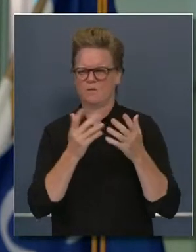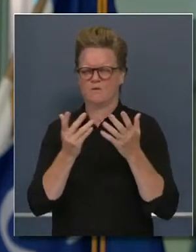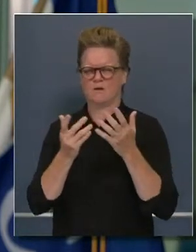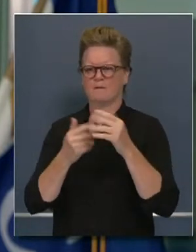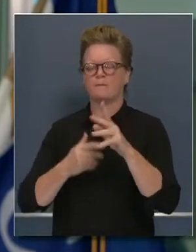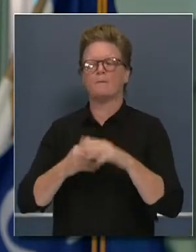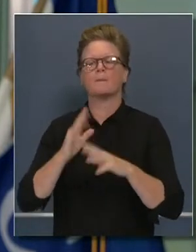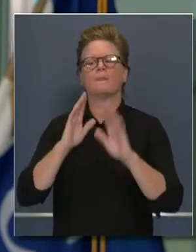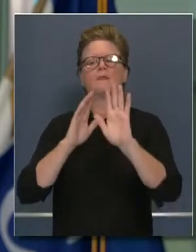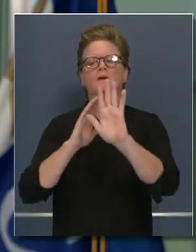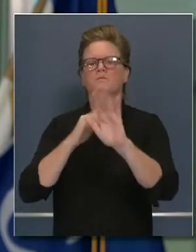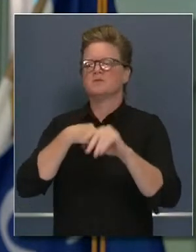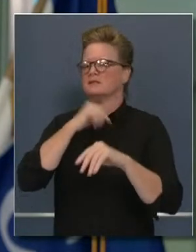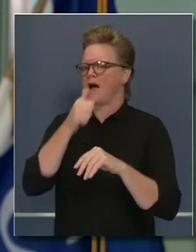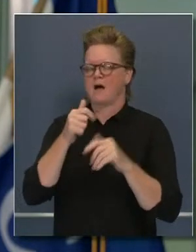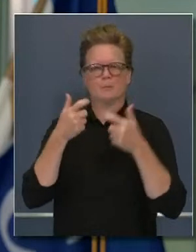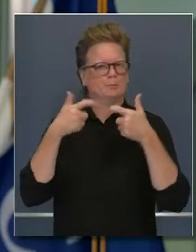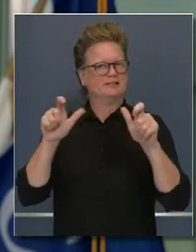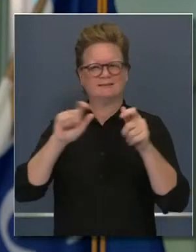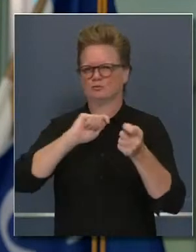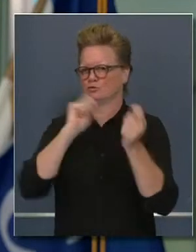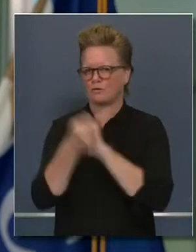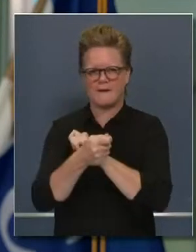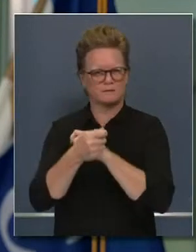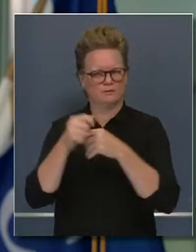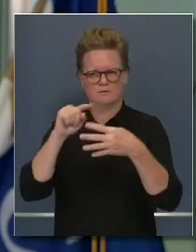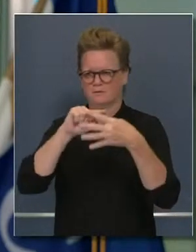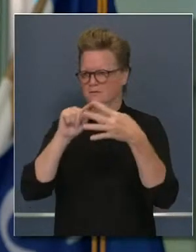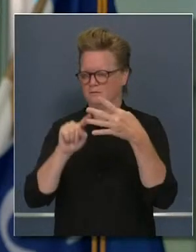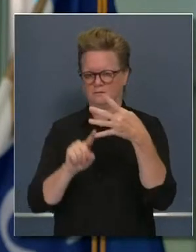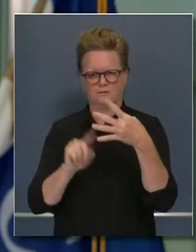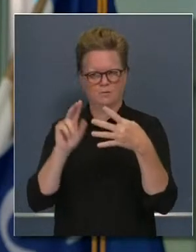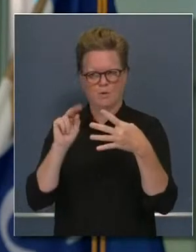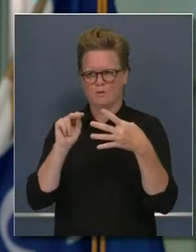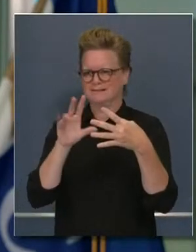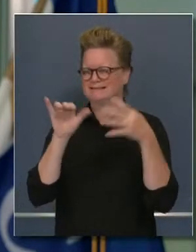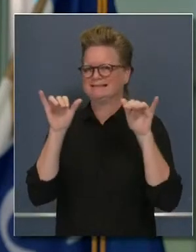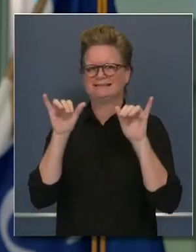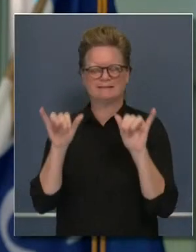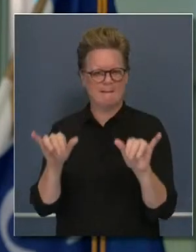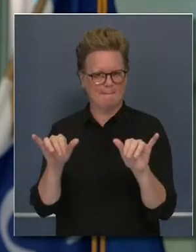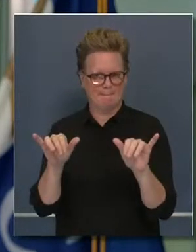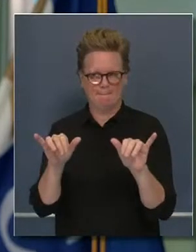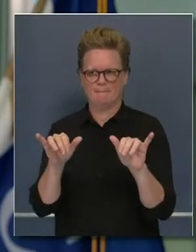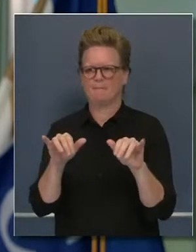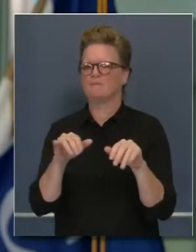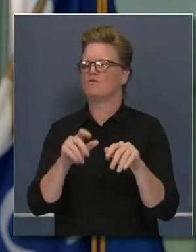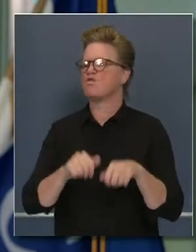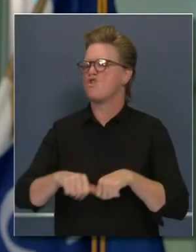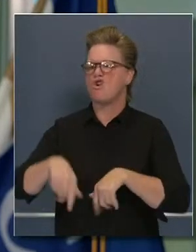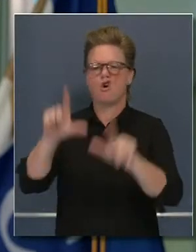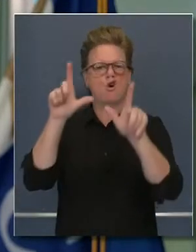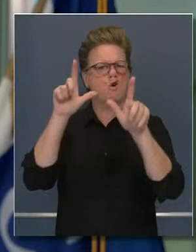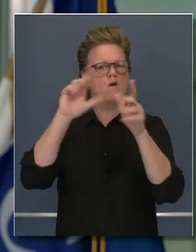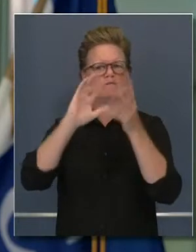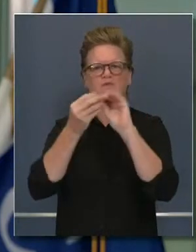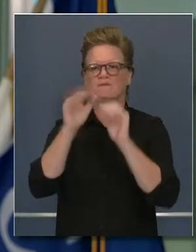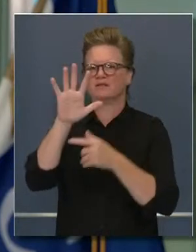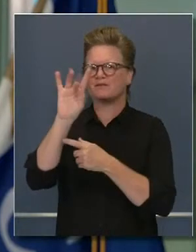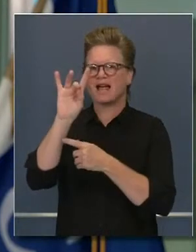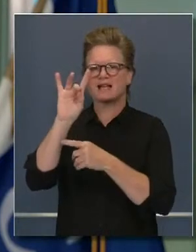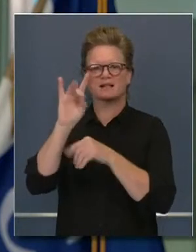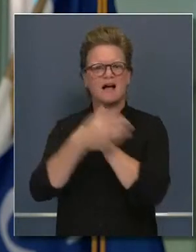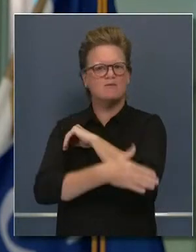Quite the contrary. This is the iterative process with 58 counties and health officers and the data that goes back and